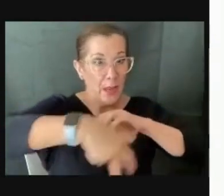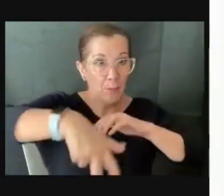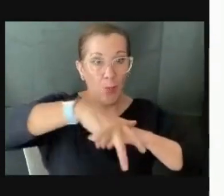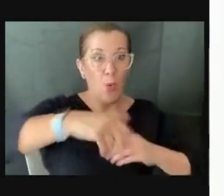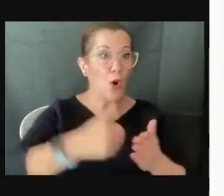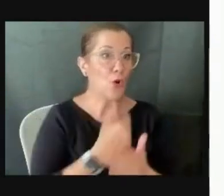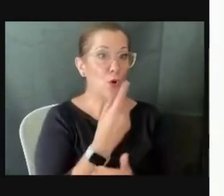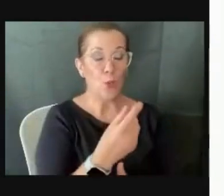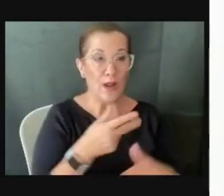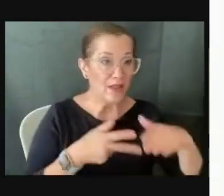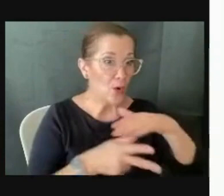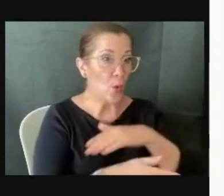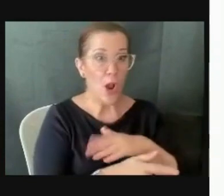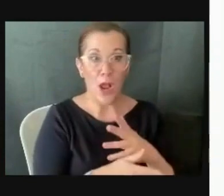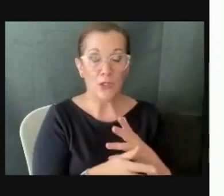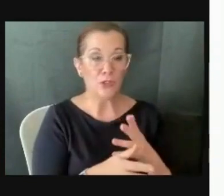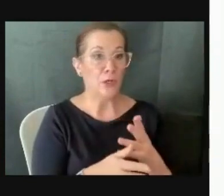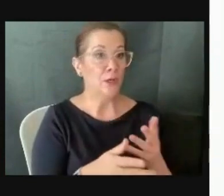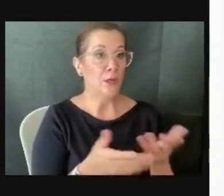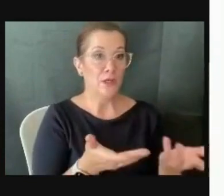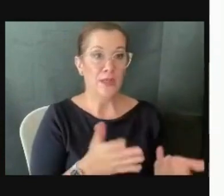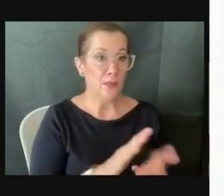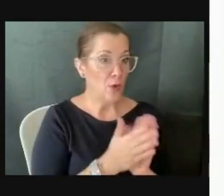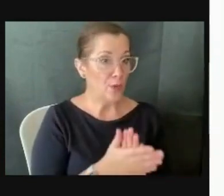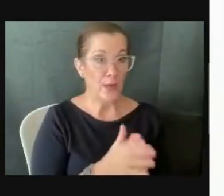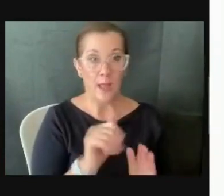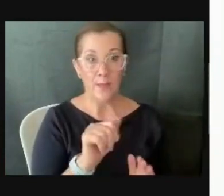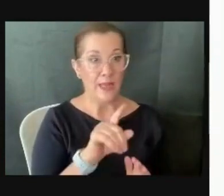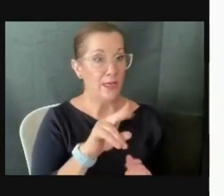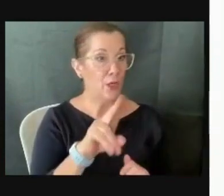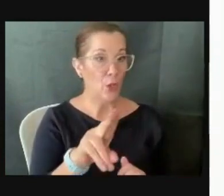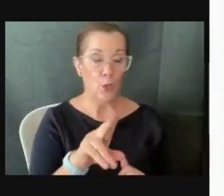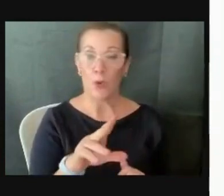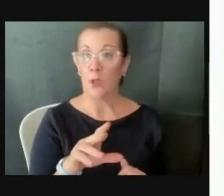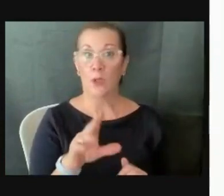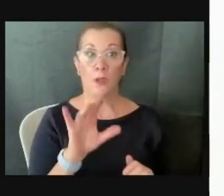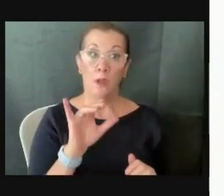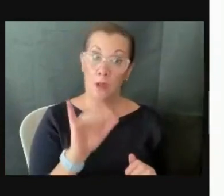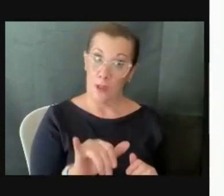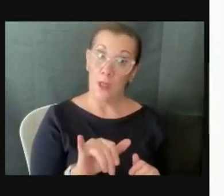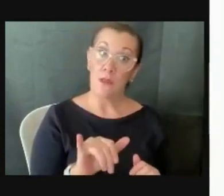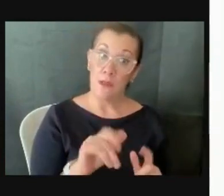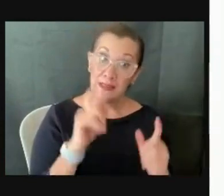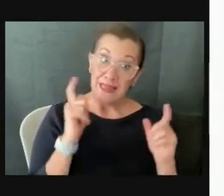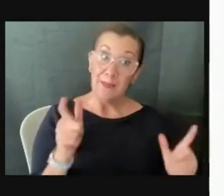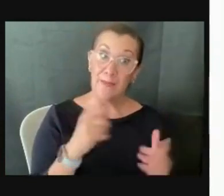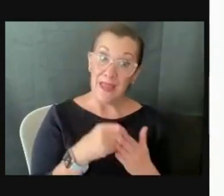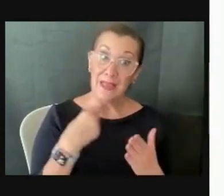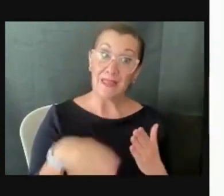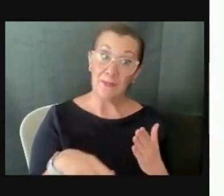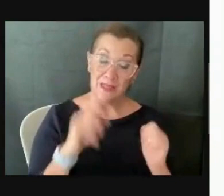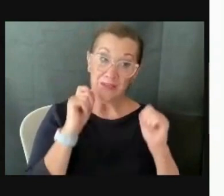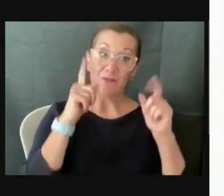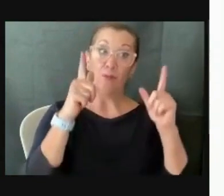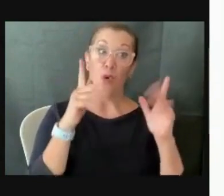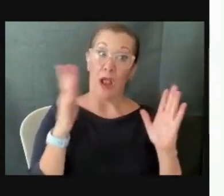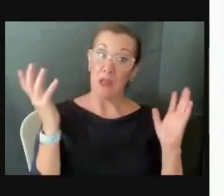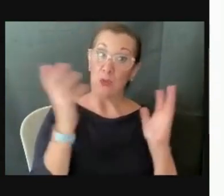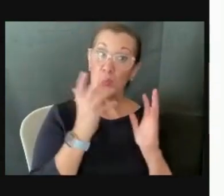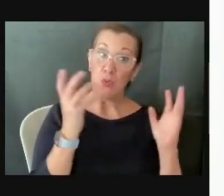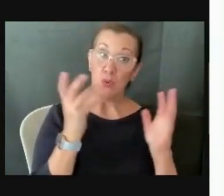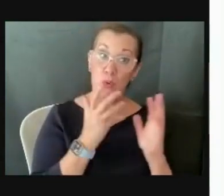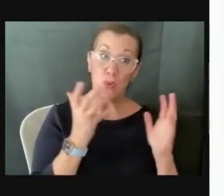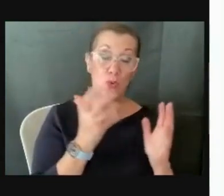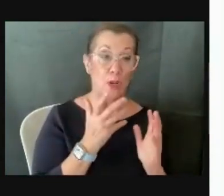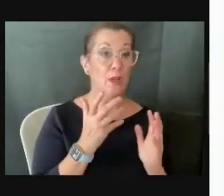your garage that you want to turn into an ADU, which can be a pretty big and expensive surprise way